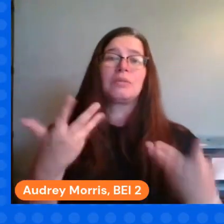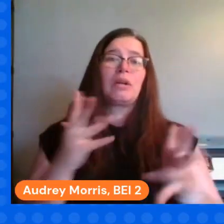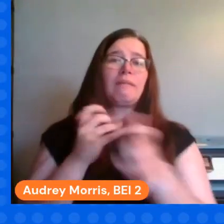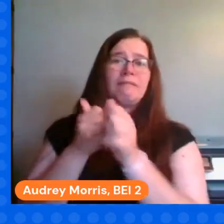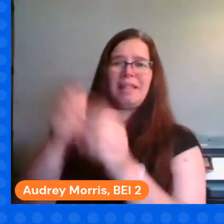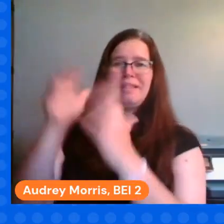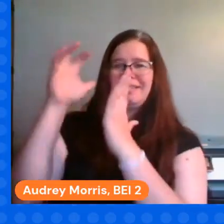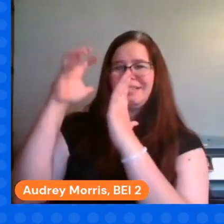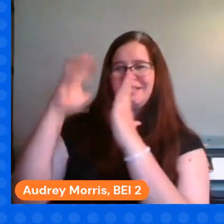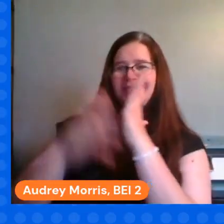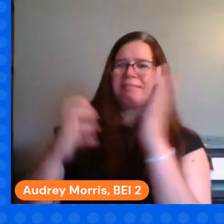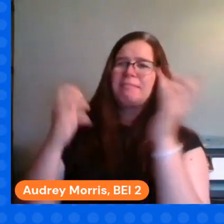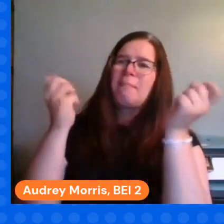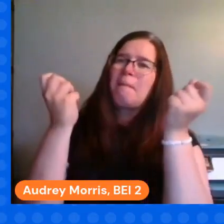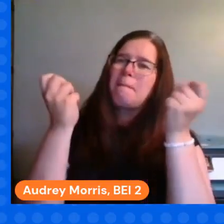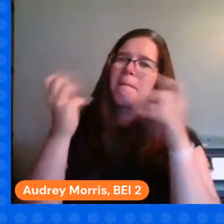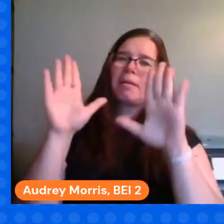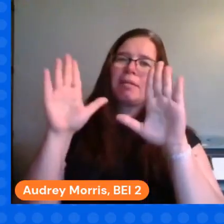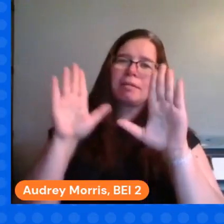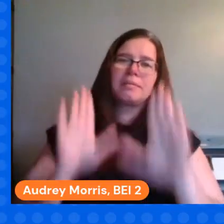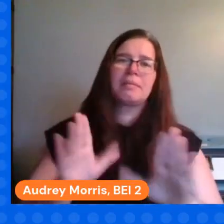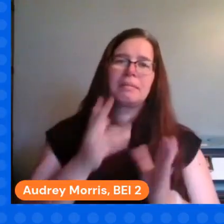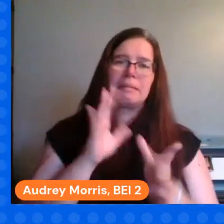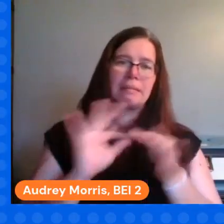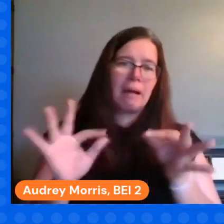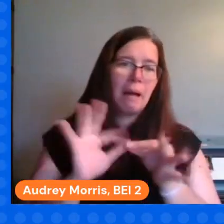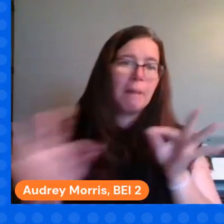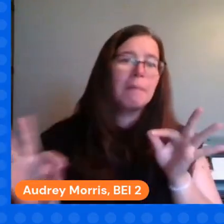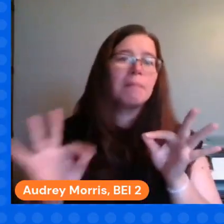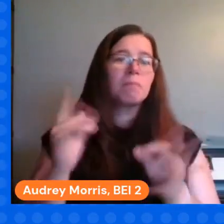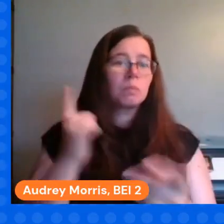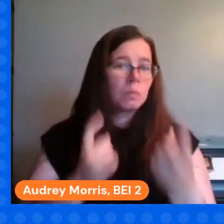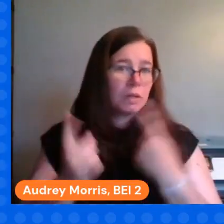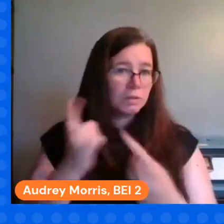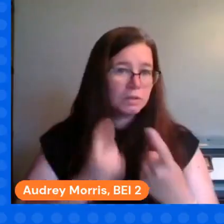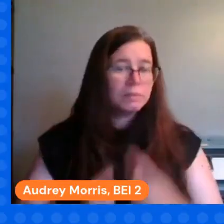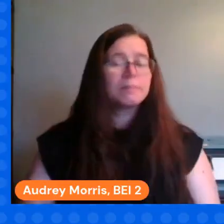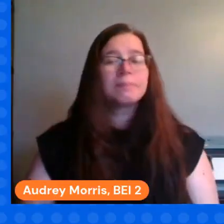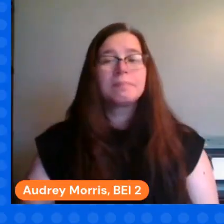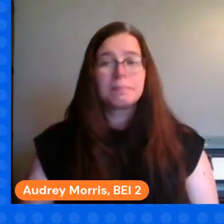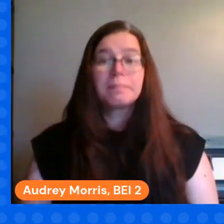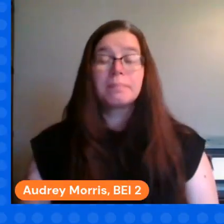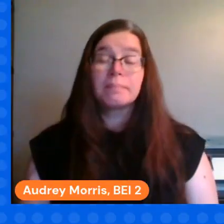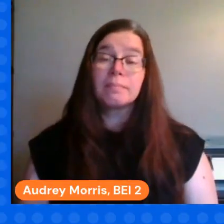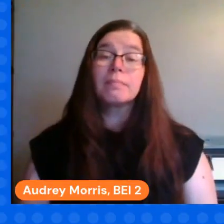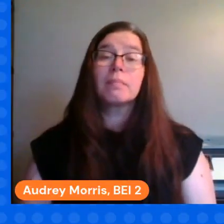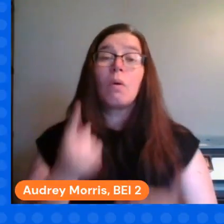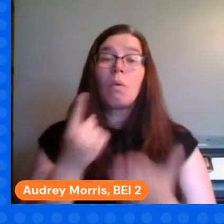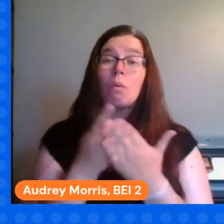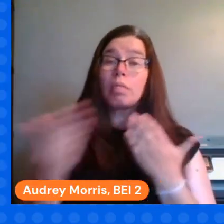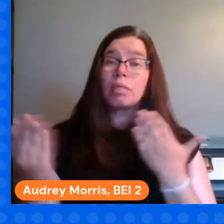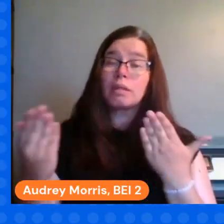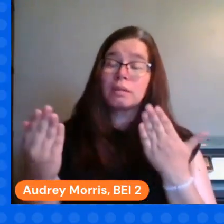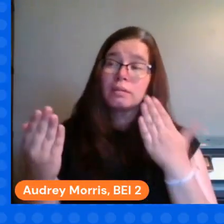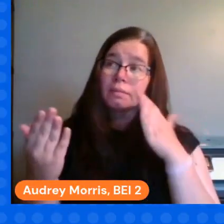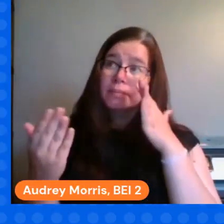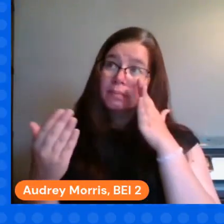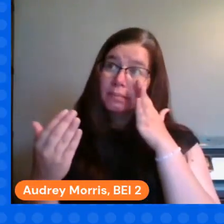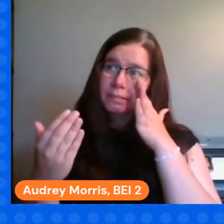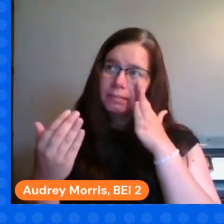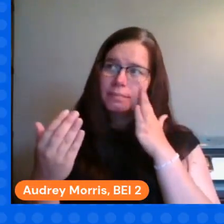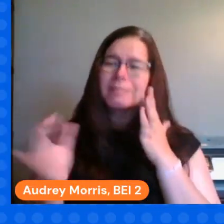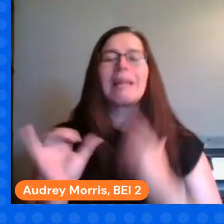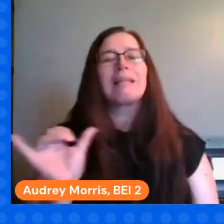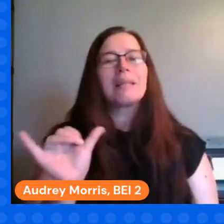many great comments and questions. And one thing, I guess like one of the